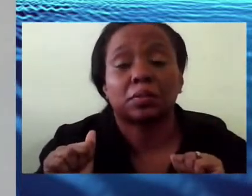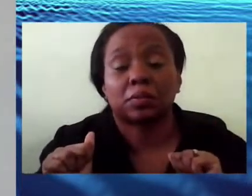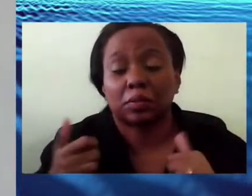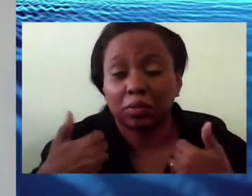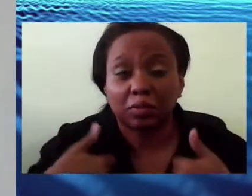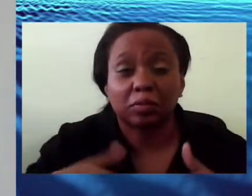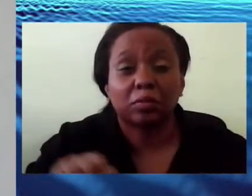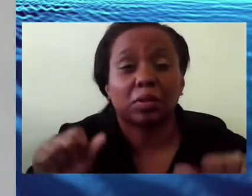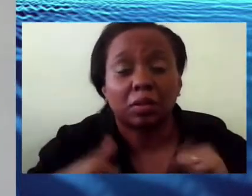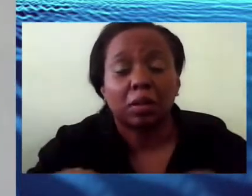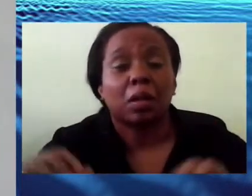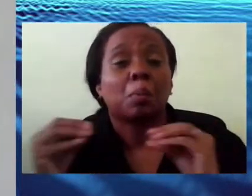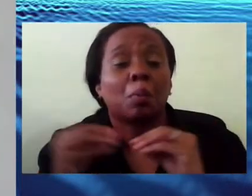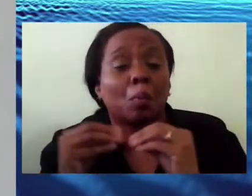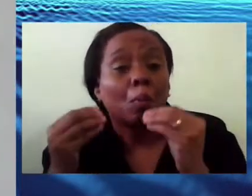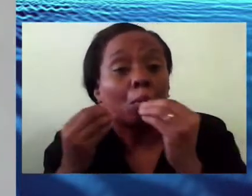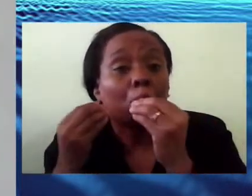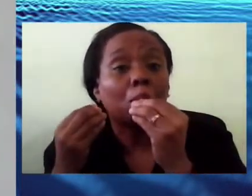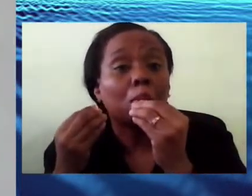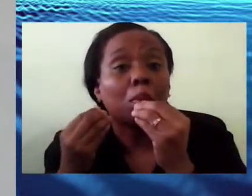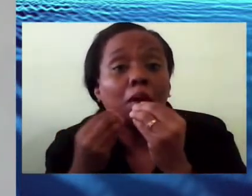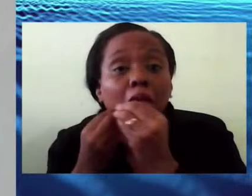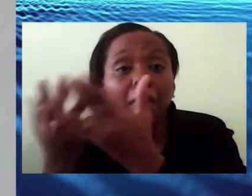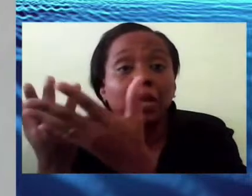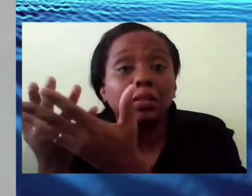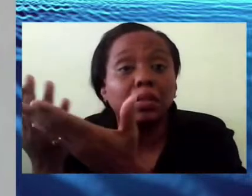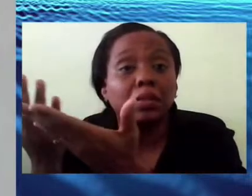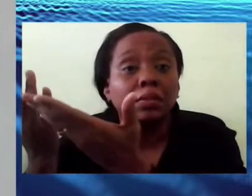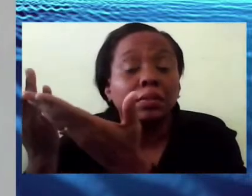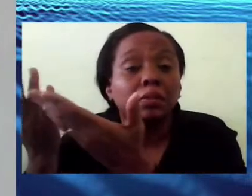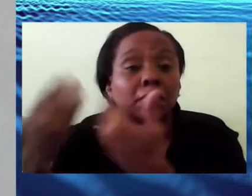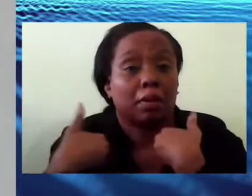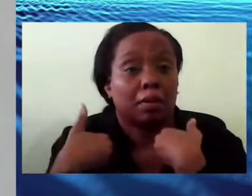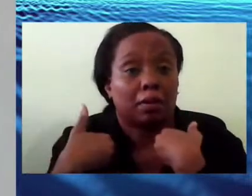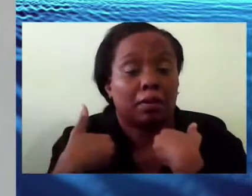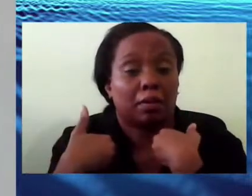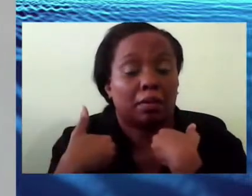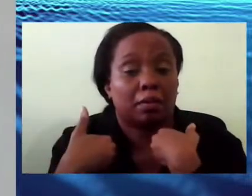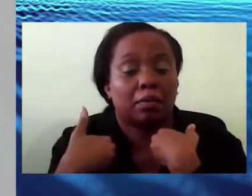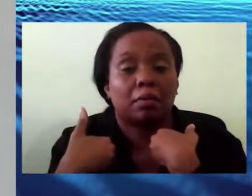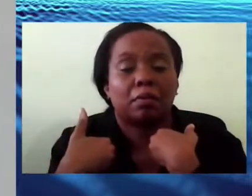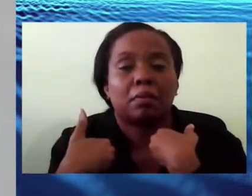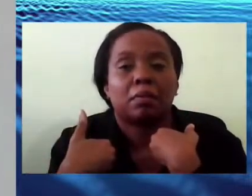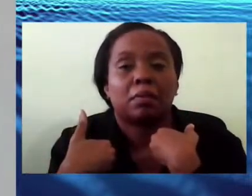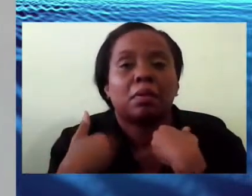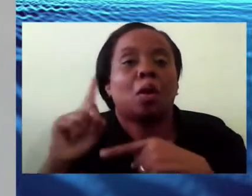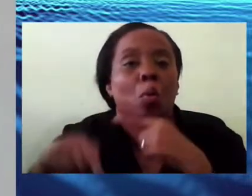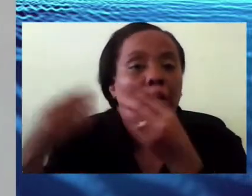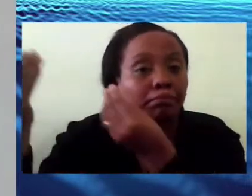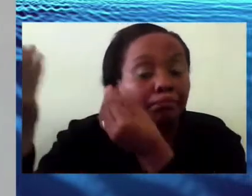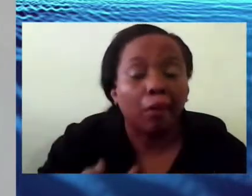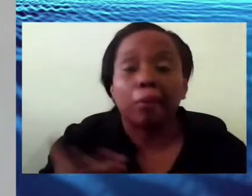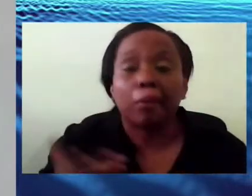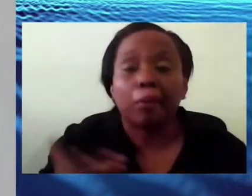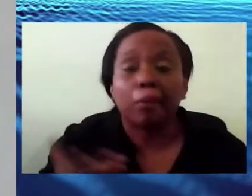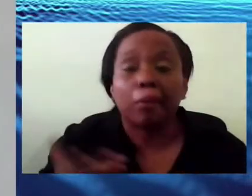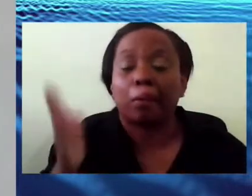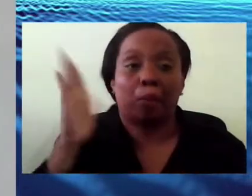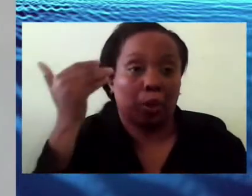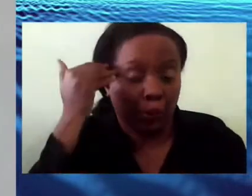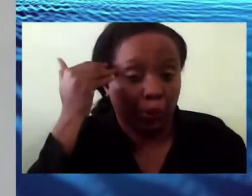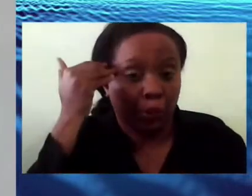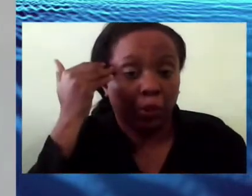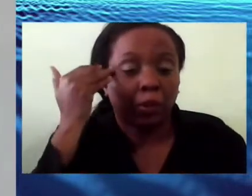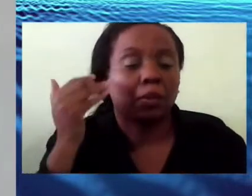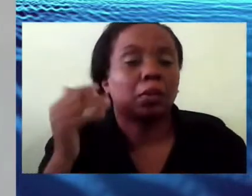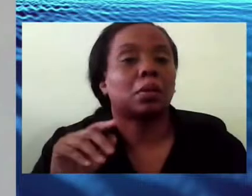the more information that is made available, then that gives us an idea as to what we are dealing with numerically. But we